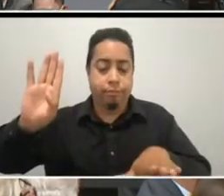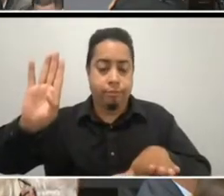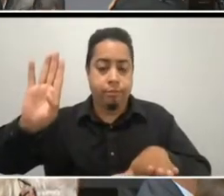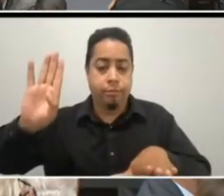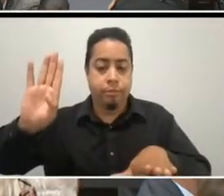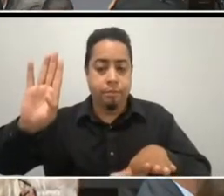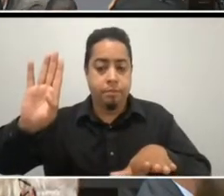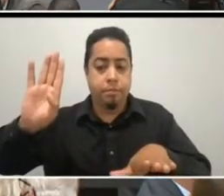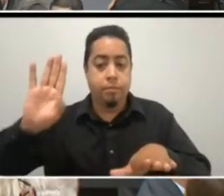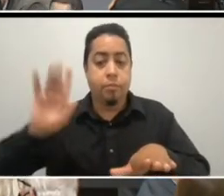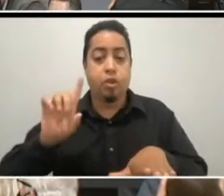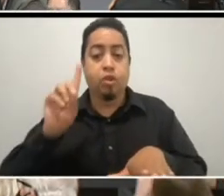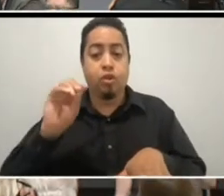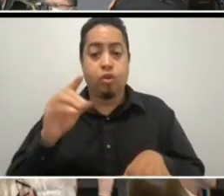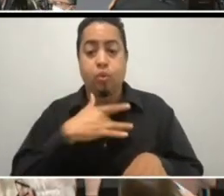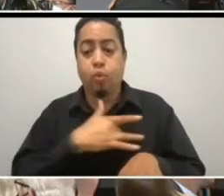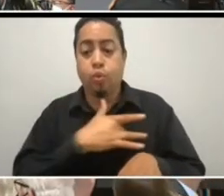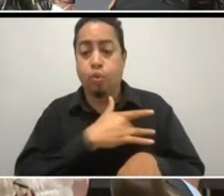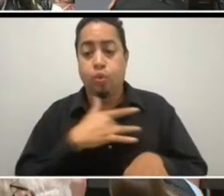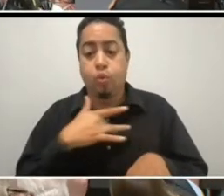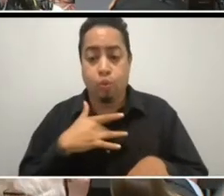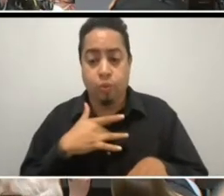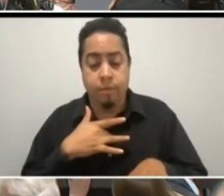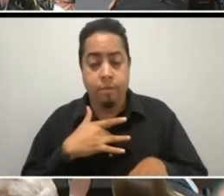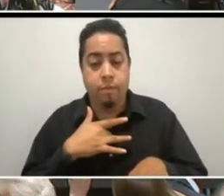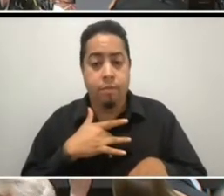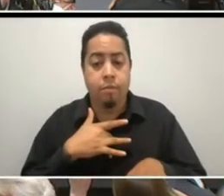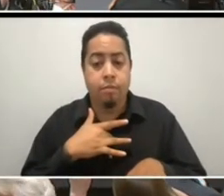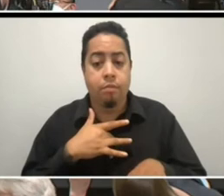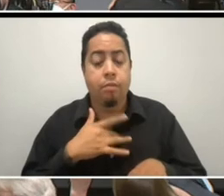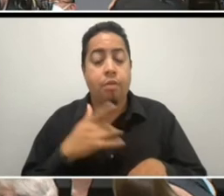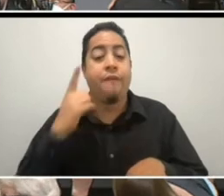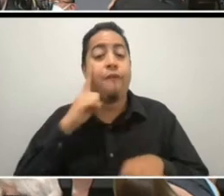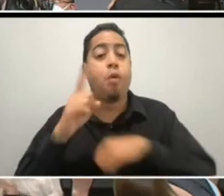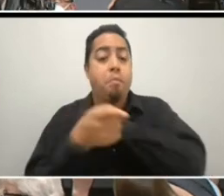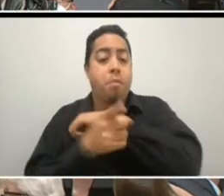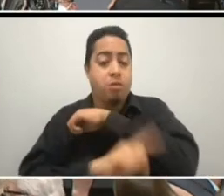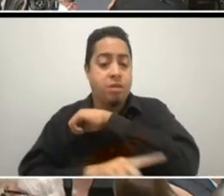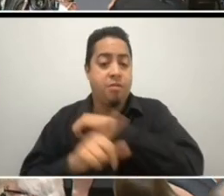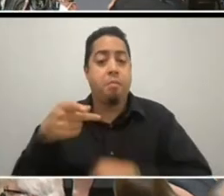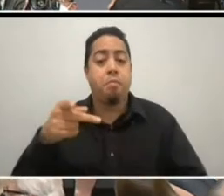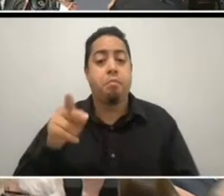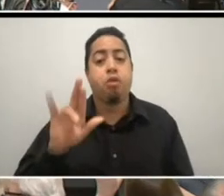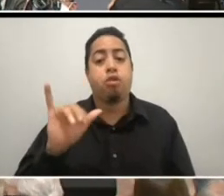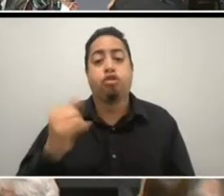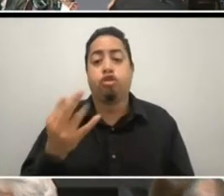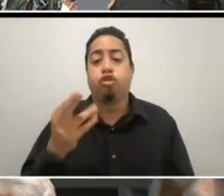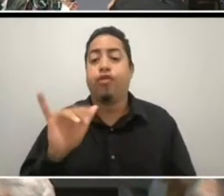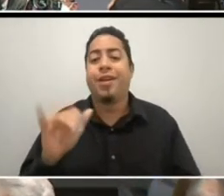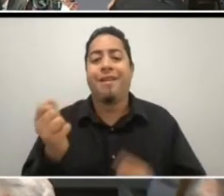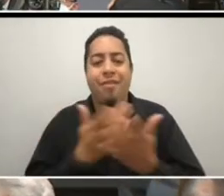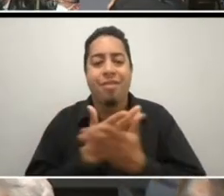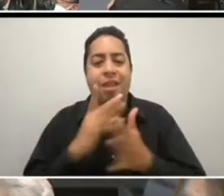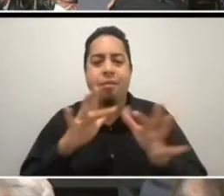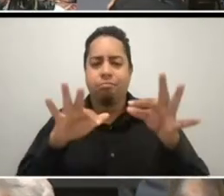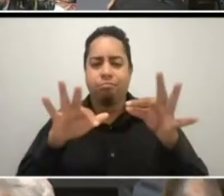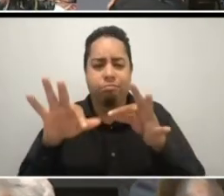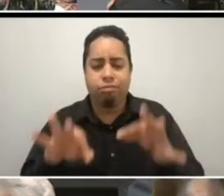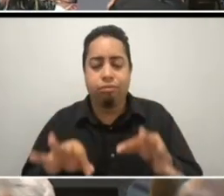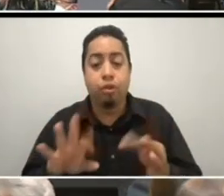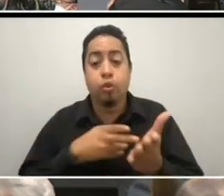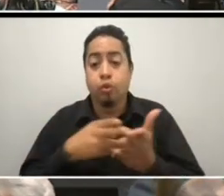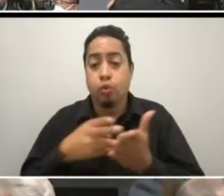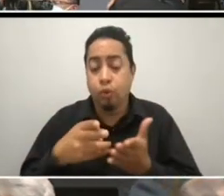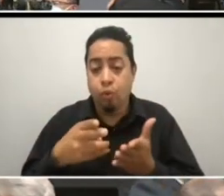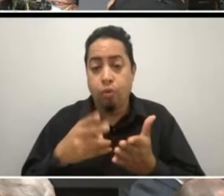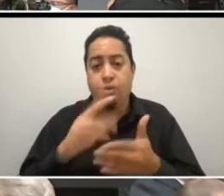Do you swear or affirm on the penalty of perjury that the testimony you're about to give is the truth, the whole truth,